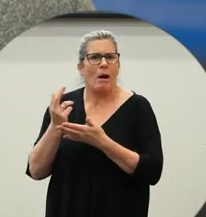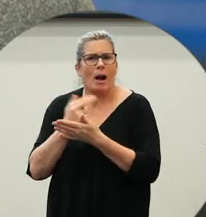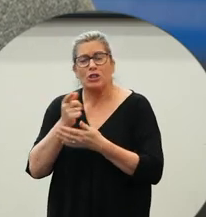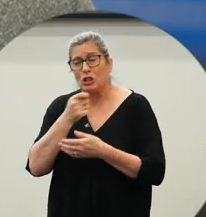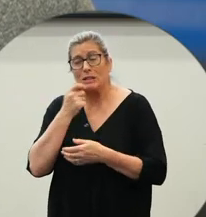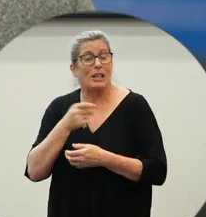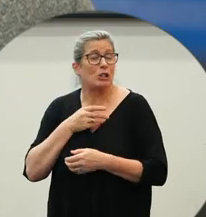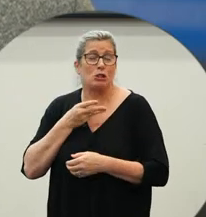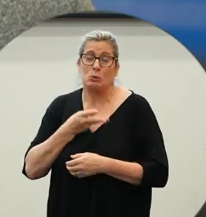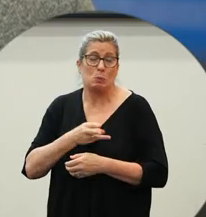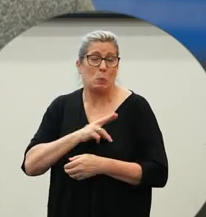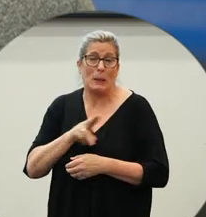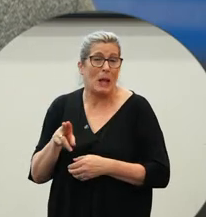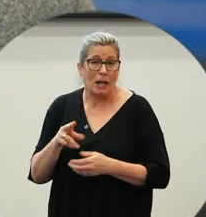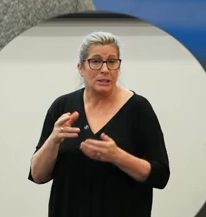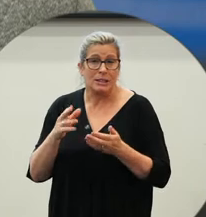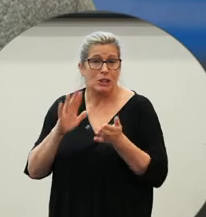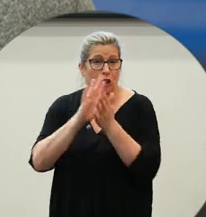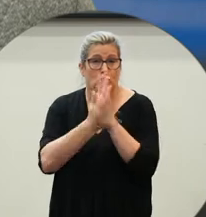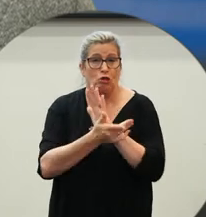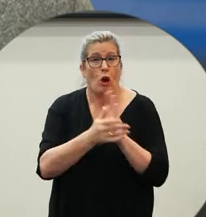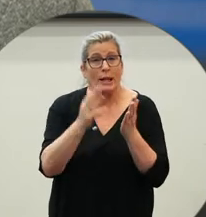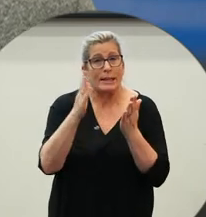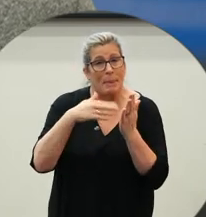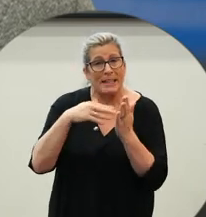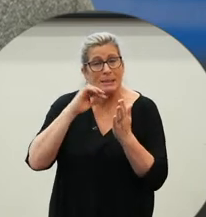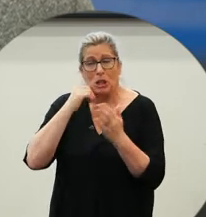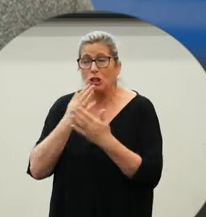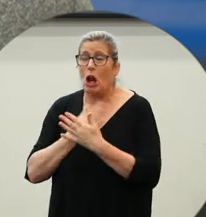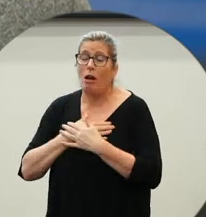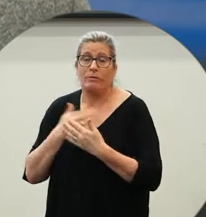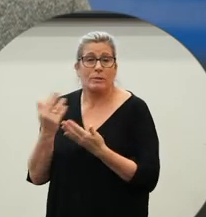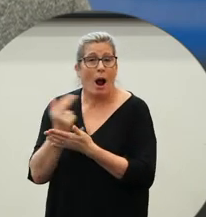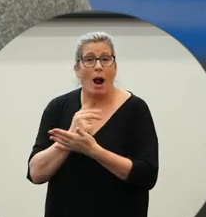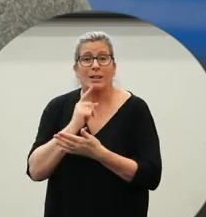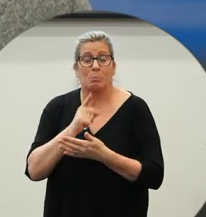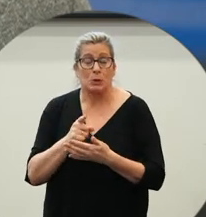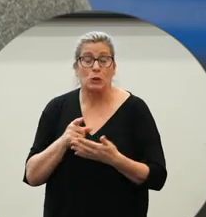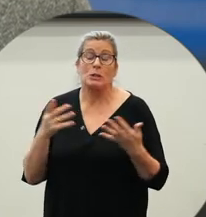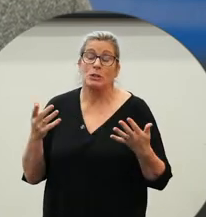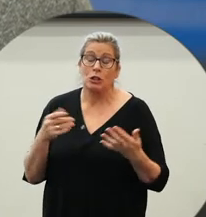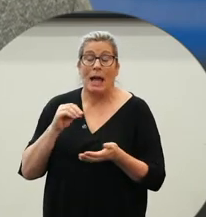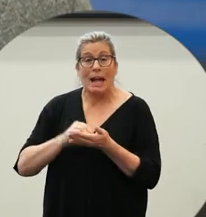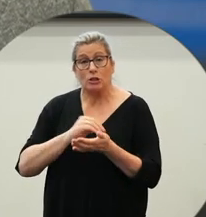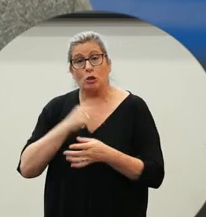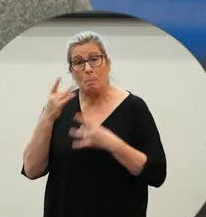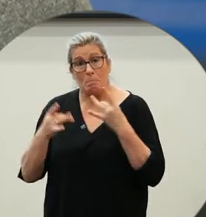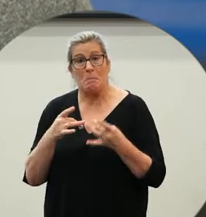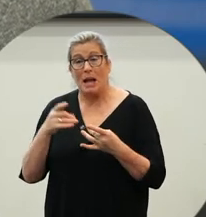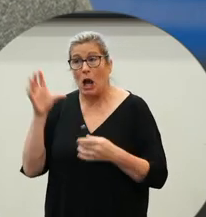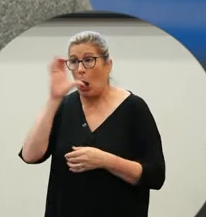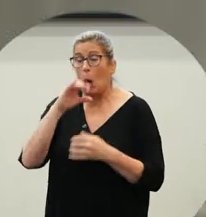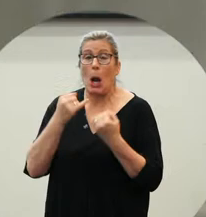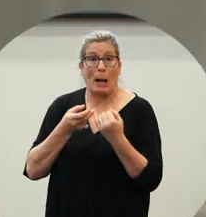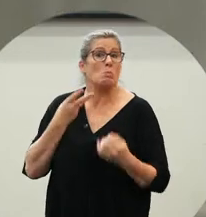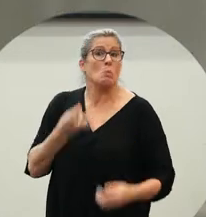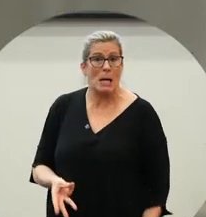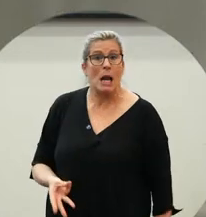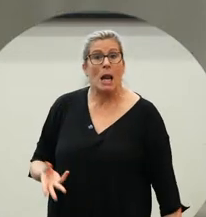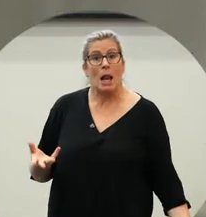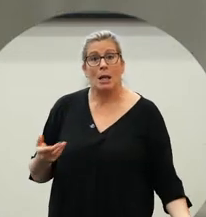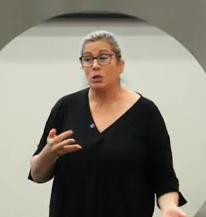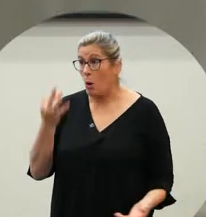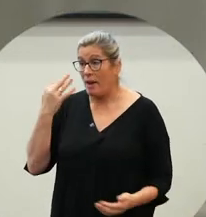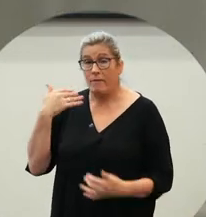but she had to make it look like she would have done it. I don't think she would have gone ahead with it. No, Eddie says that she would have gone ahead with it. I don't think. But if you burn them,